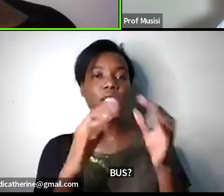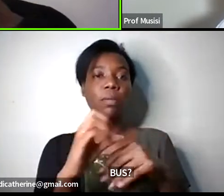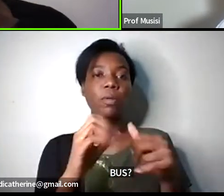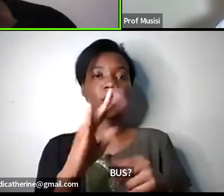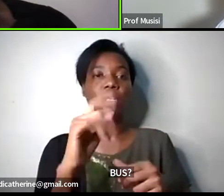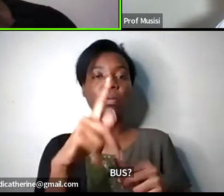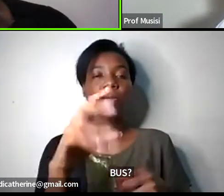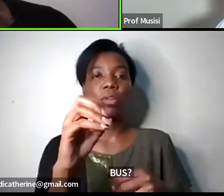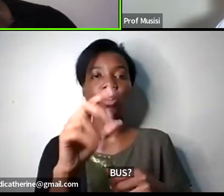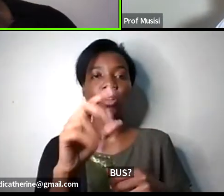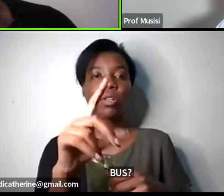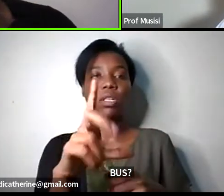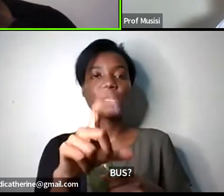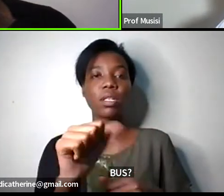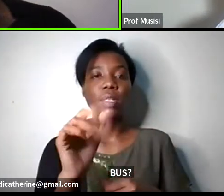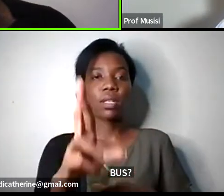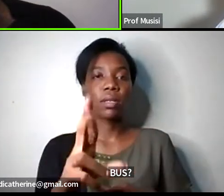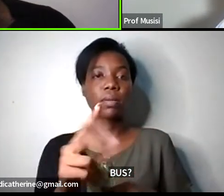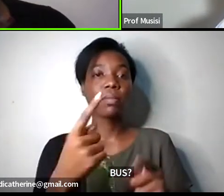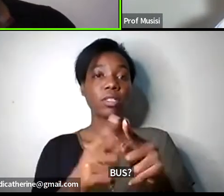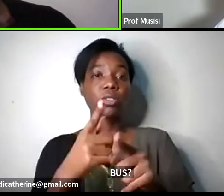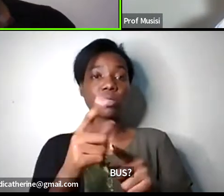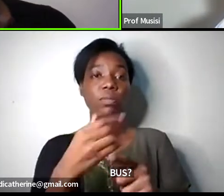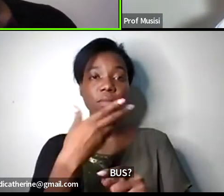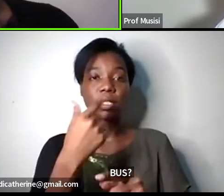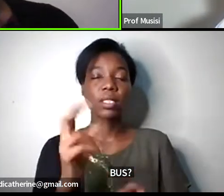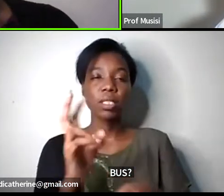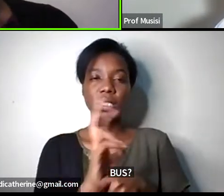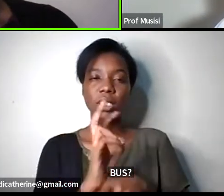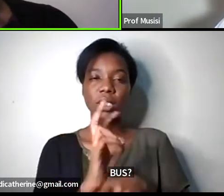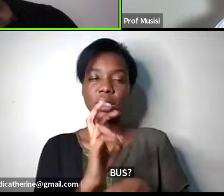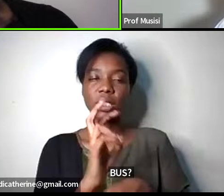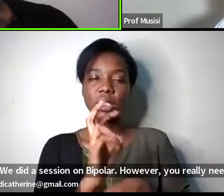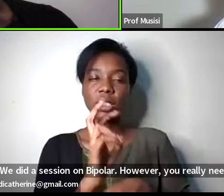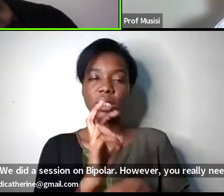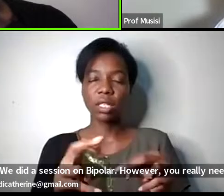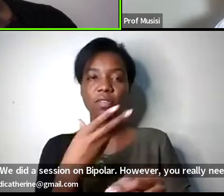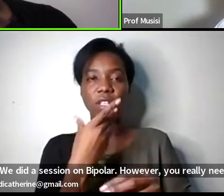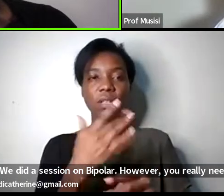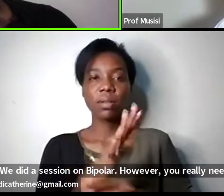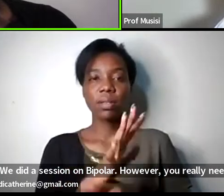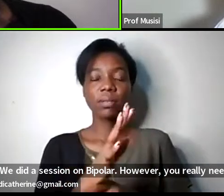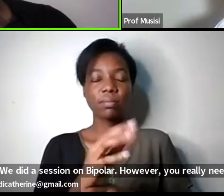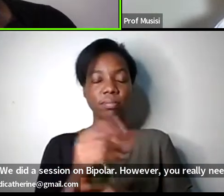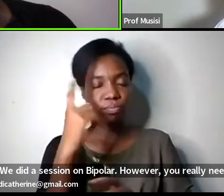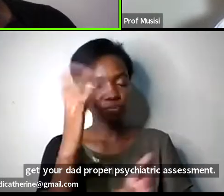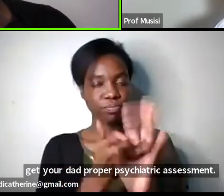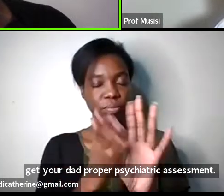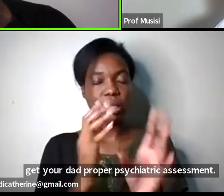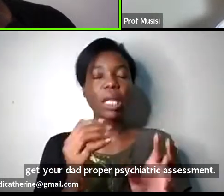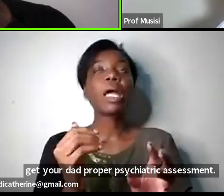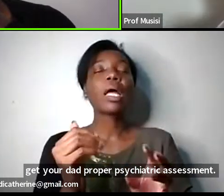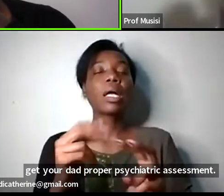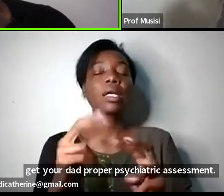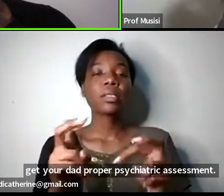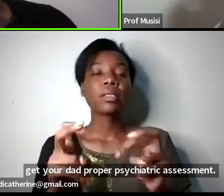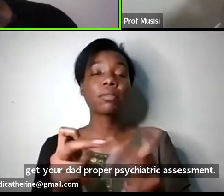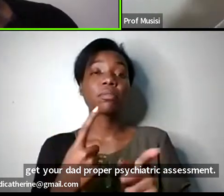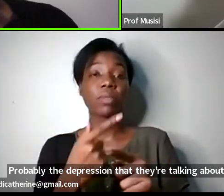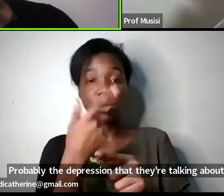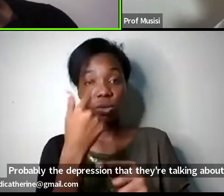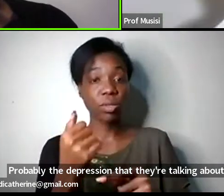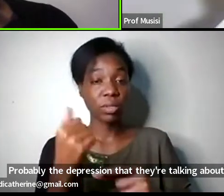However, you really need to get your dad proper psychiatric assessment. Probably the depression that they're talking about is not the depression that